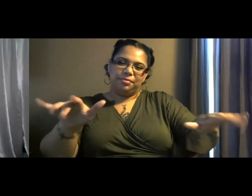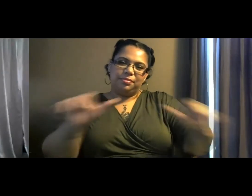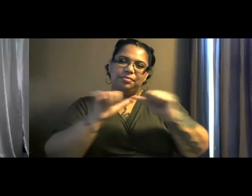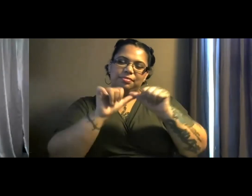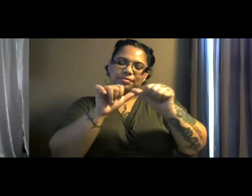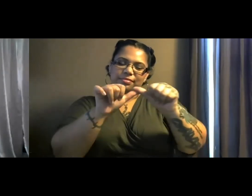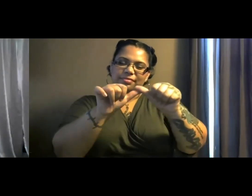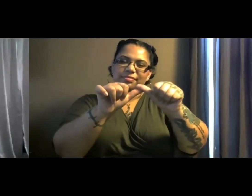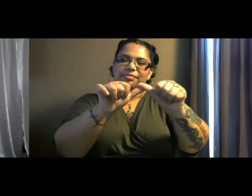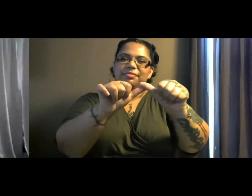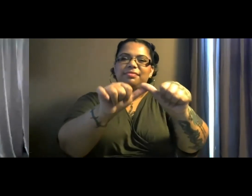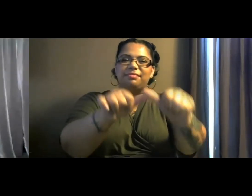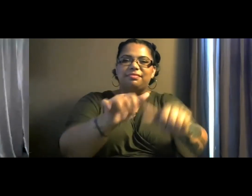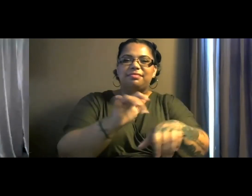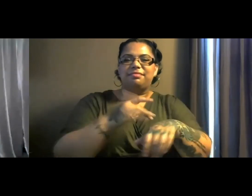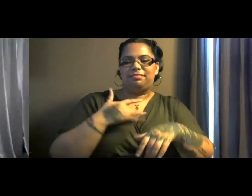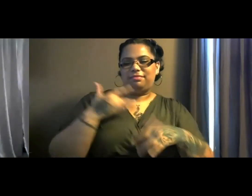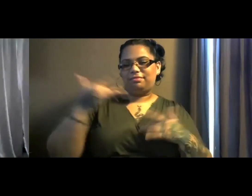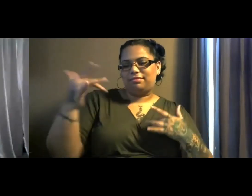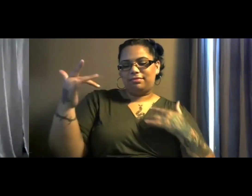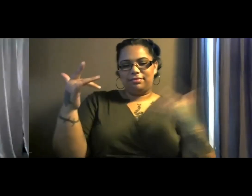shine.